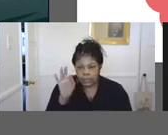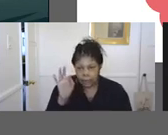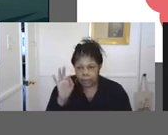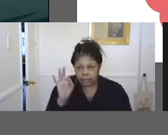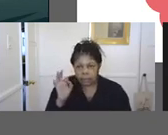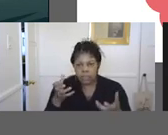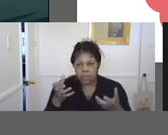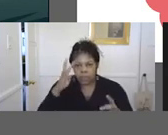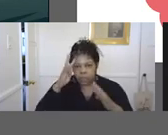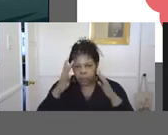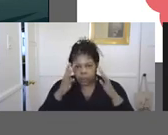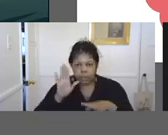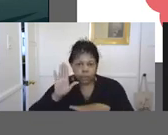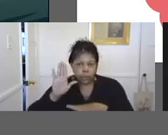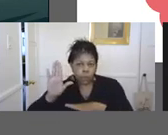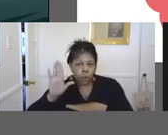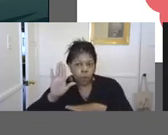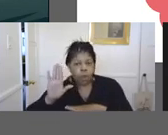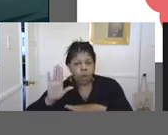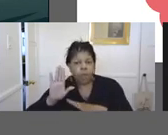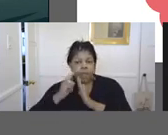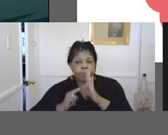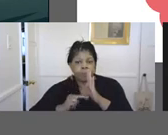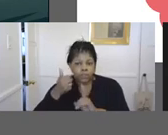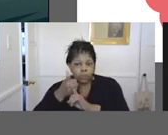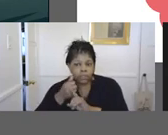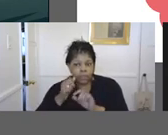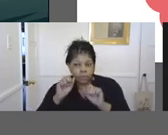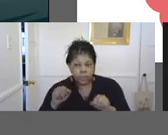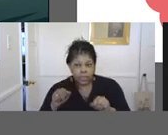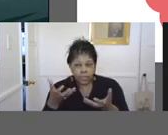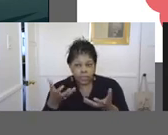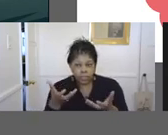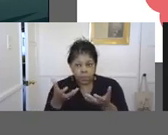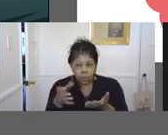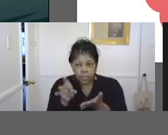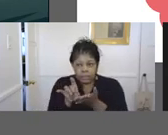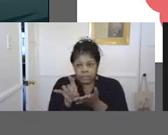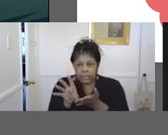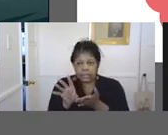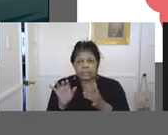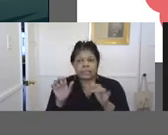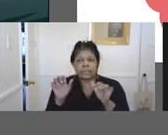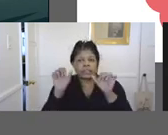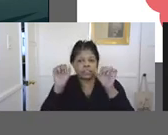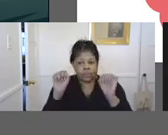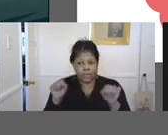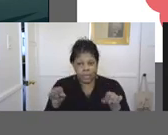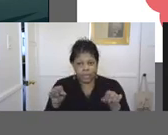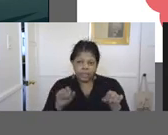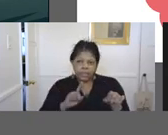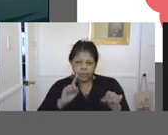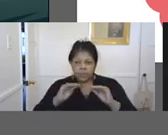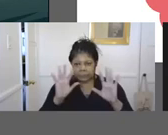create your own custom brush, you can do that. And if you want to delete a brush, you can do that here. So it's pretty straightforward. If we look